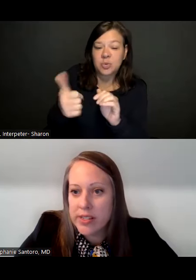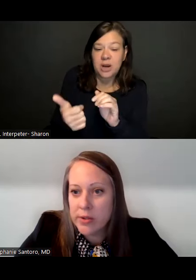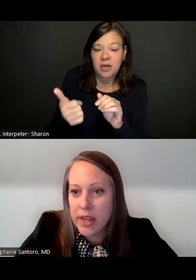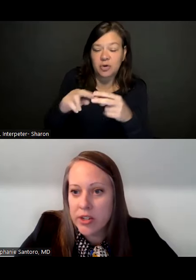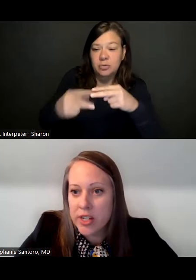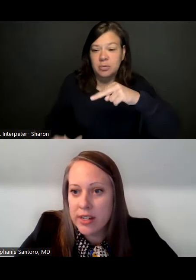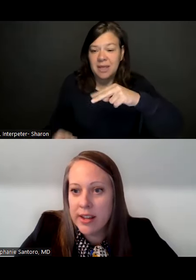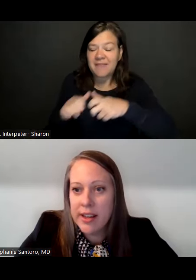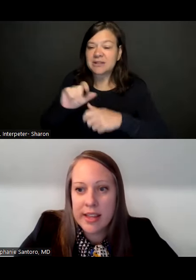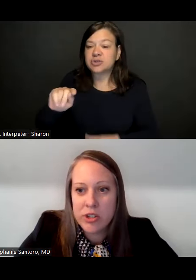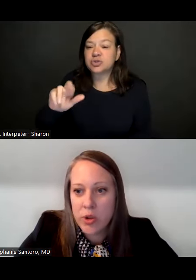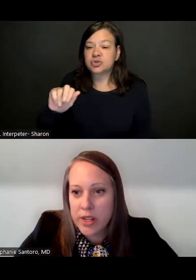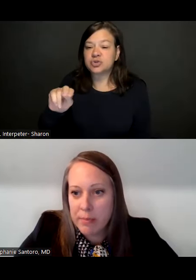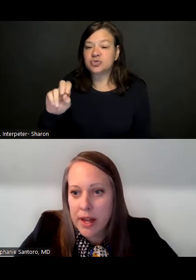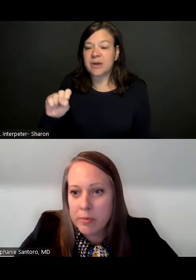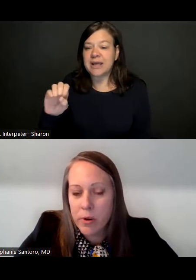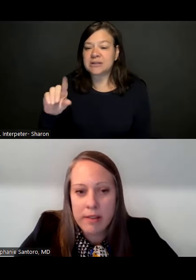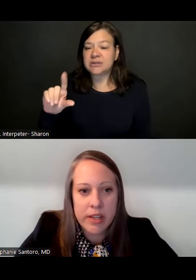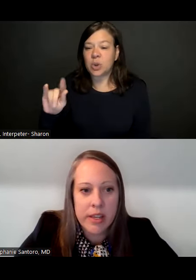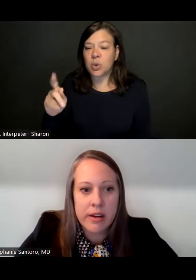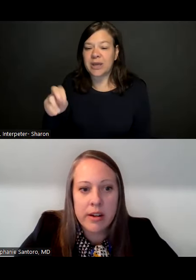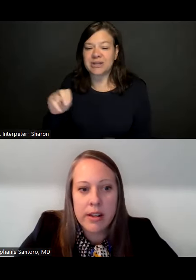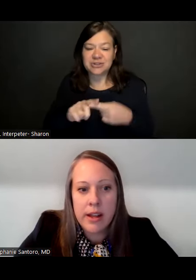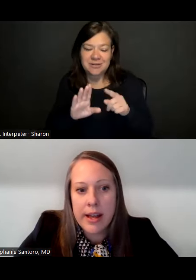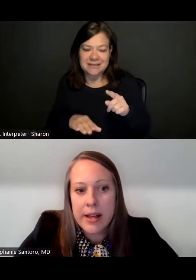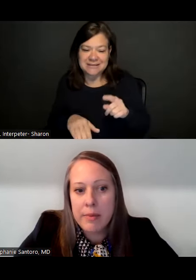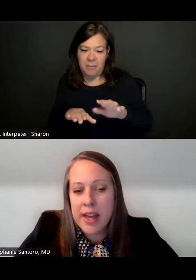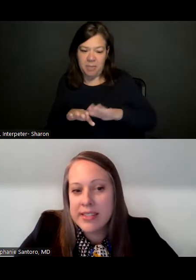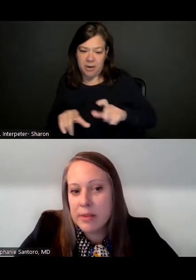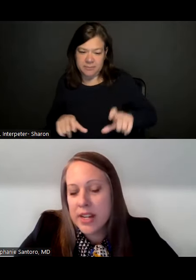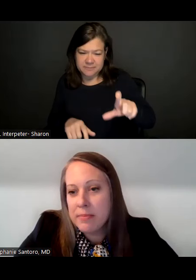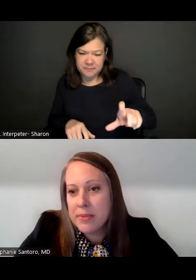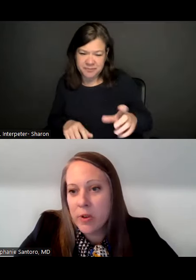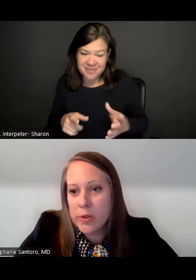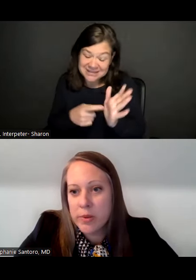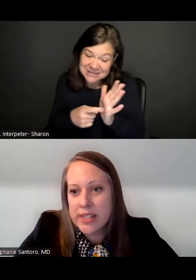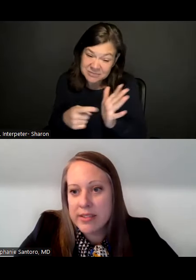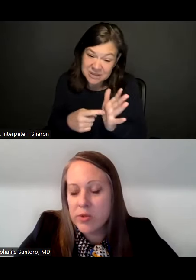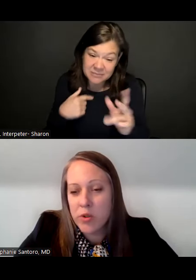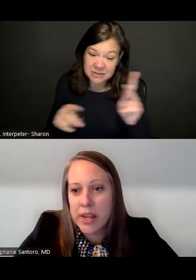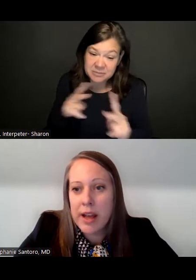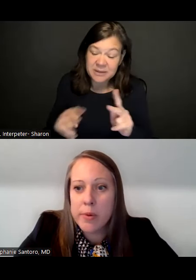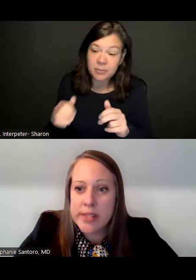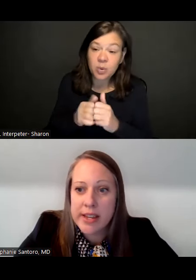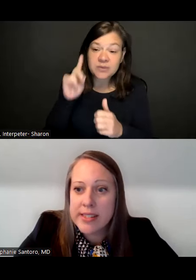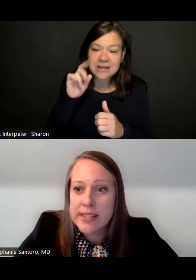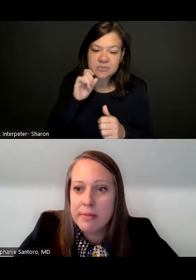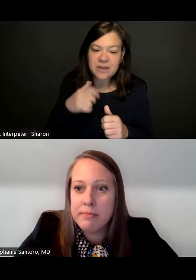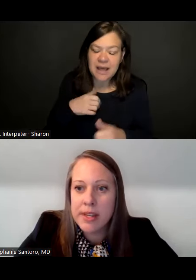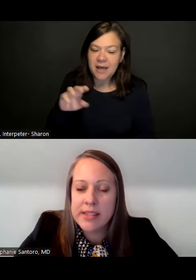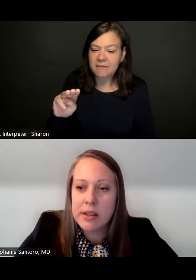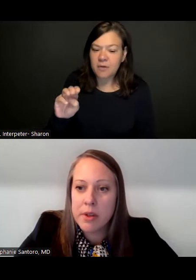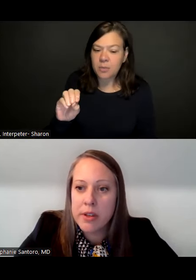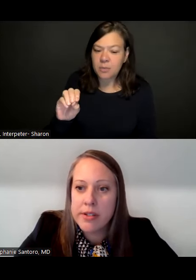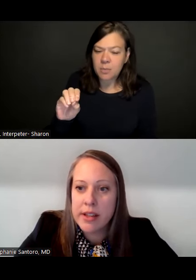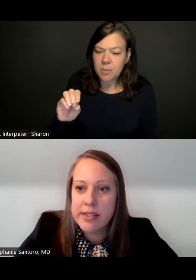a translocation. That's shown in the bottom graphic here. And sometimes folks with Down syndrome can have mosaicism,